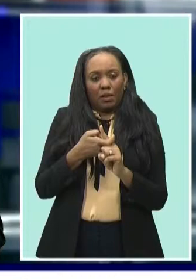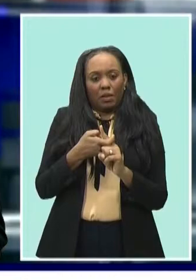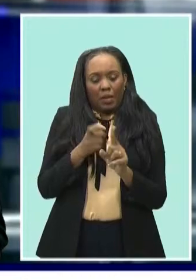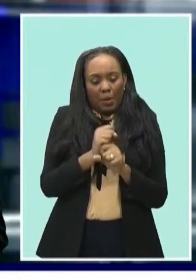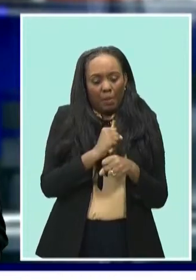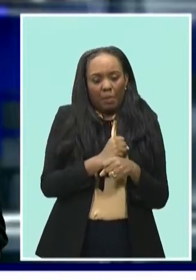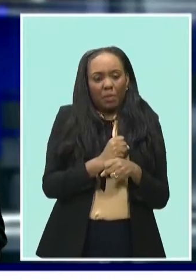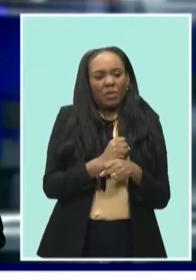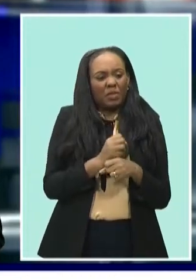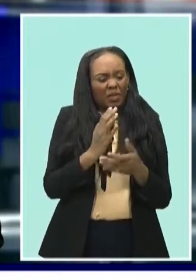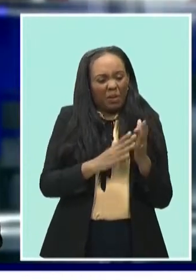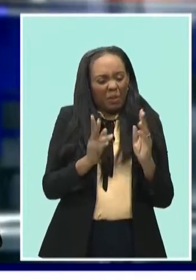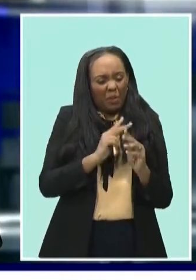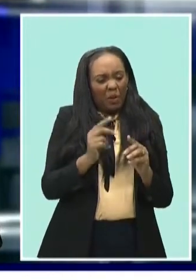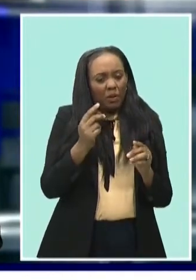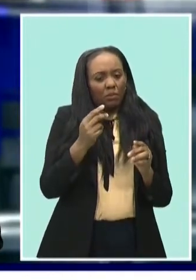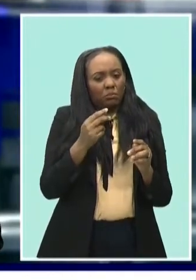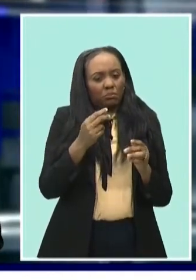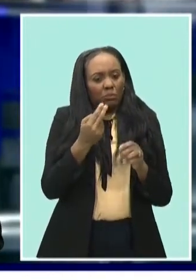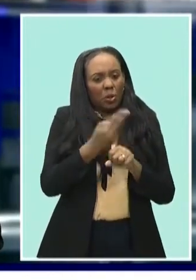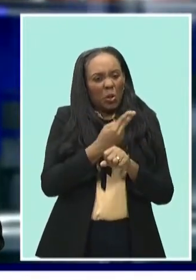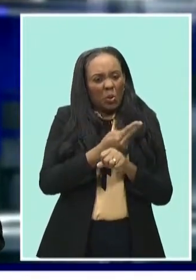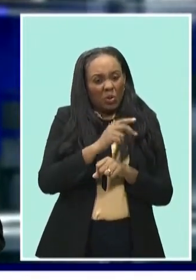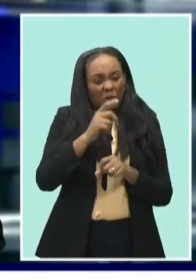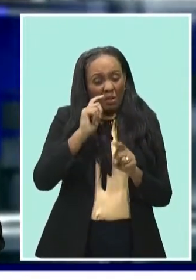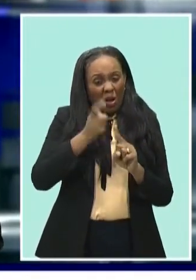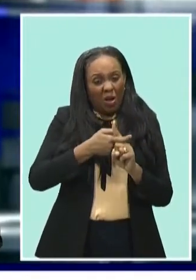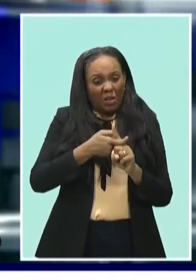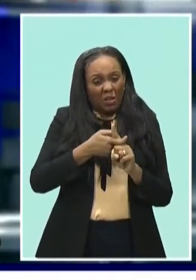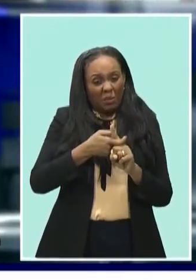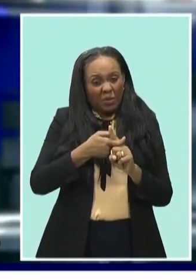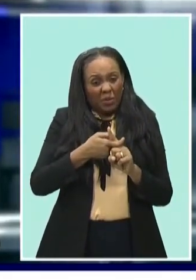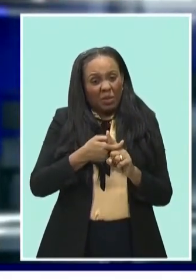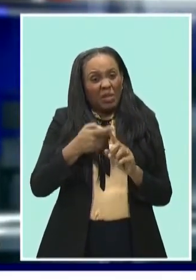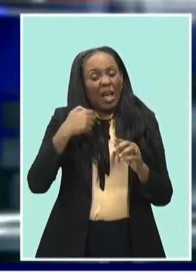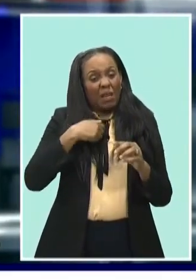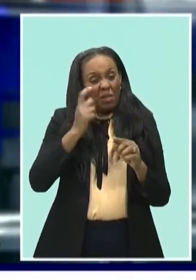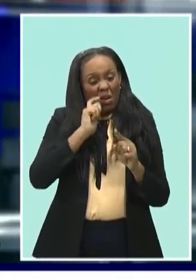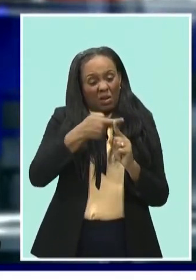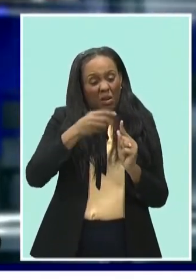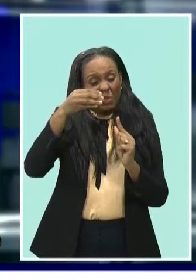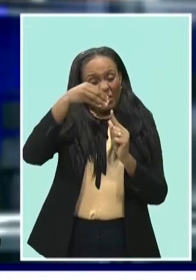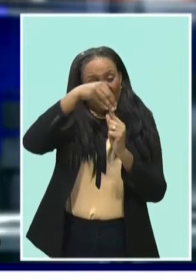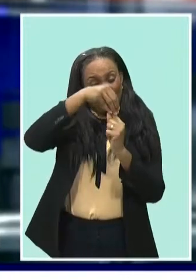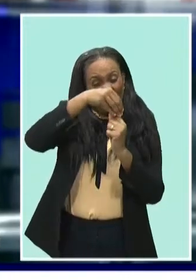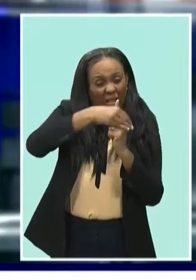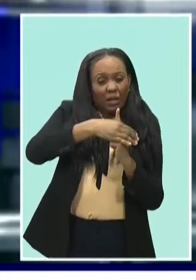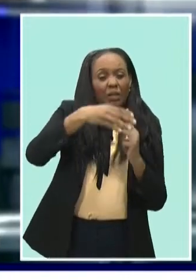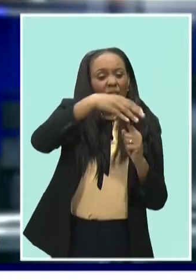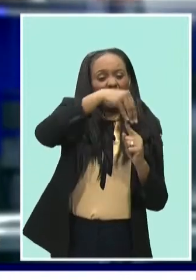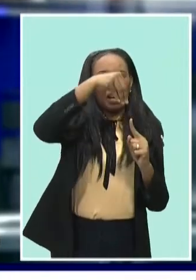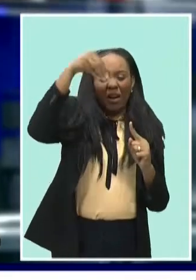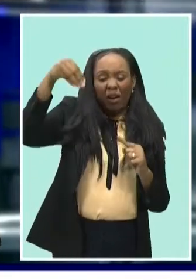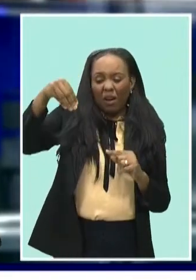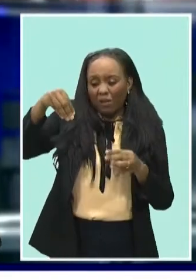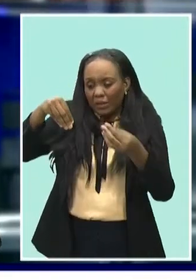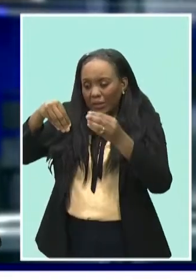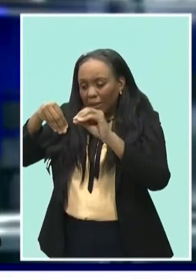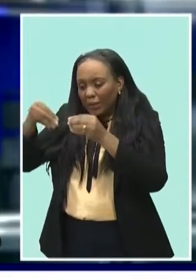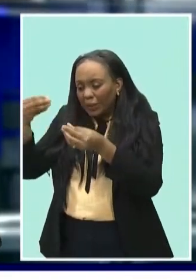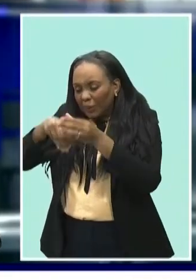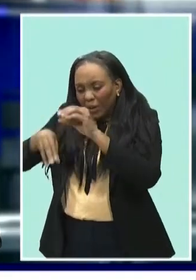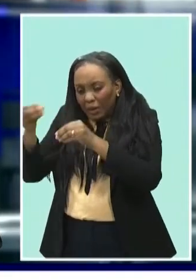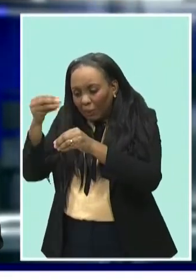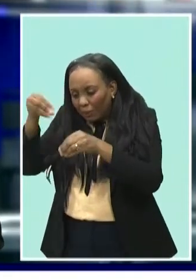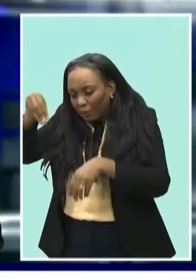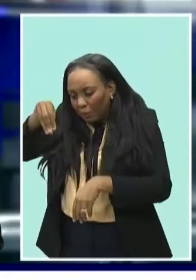ones, while health officials in Trinidad have not officially started to look into the matter as yet. The exclusive distributor for Slam condoms